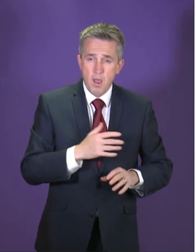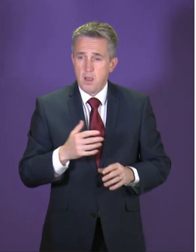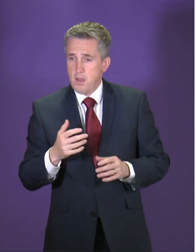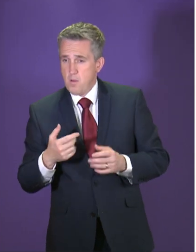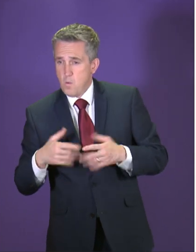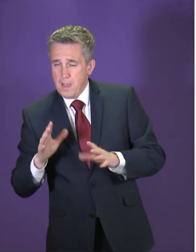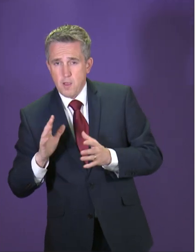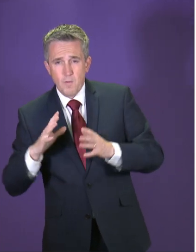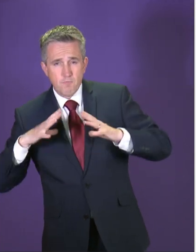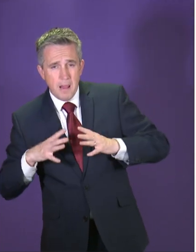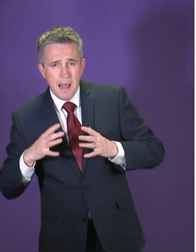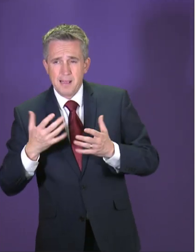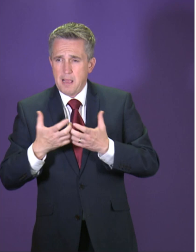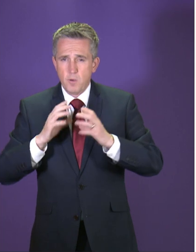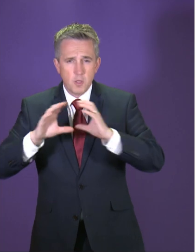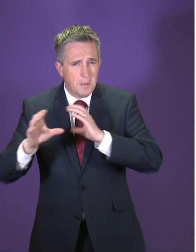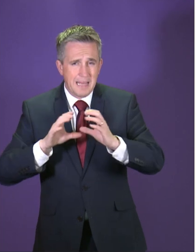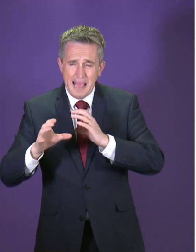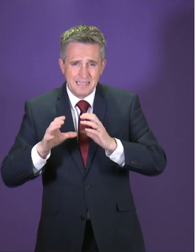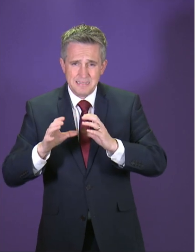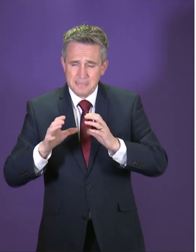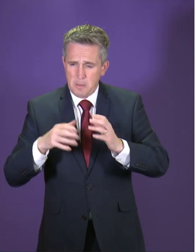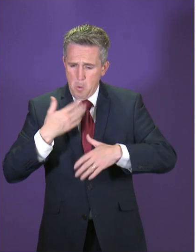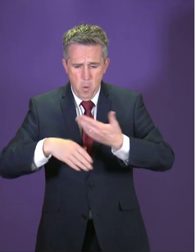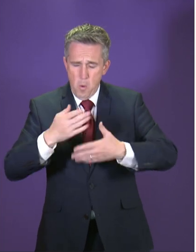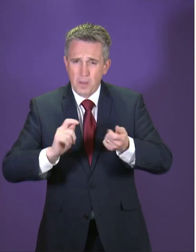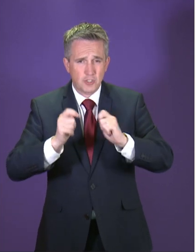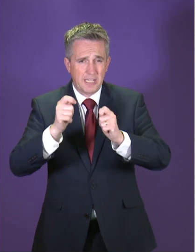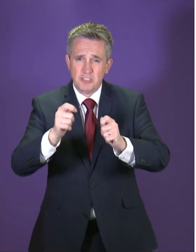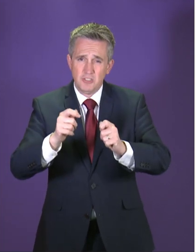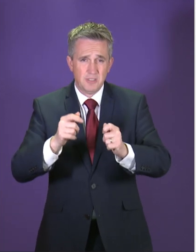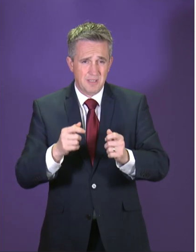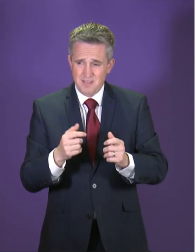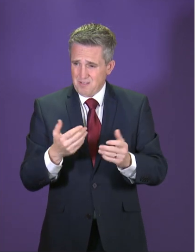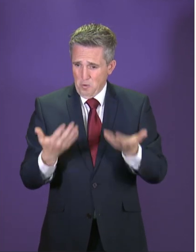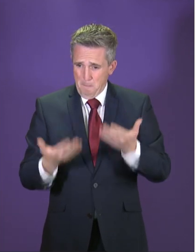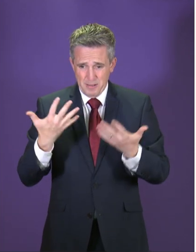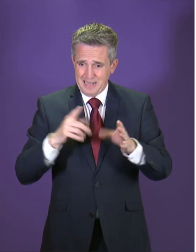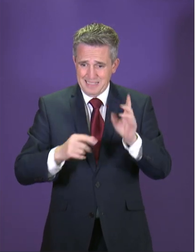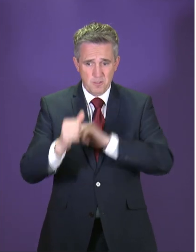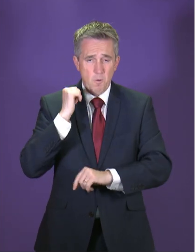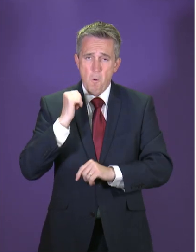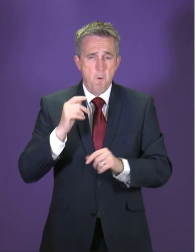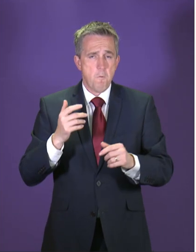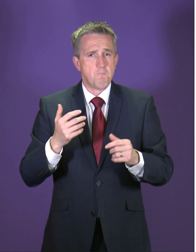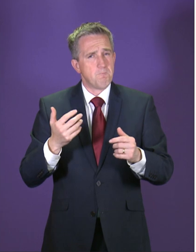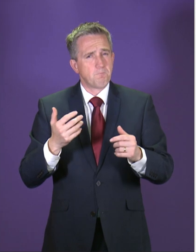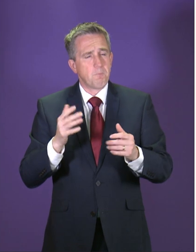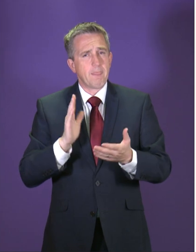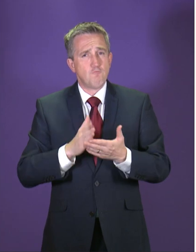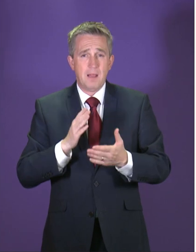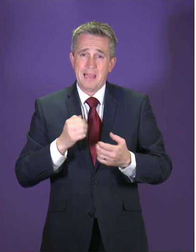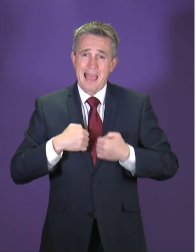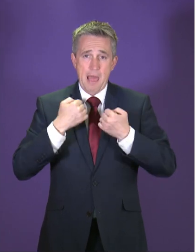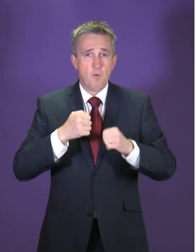we communicate is so different than it was even 10 years ago, that our